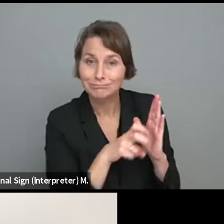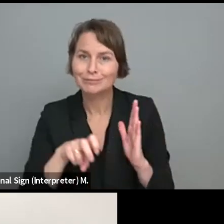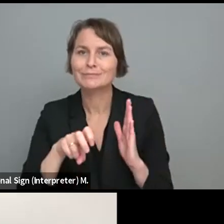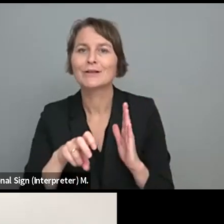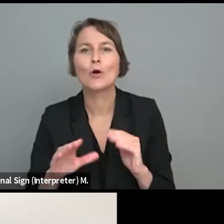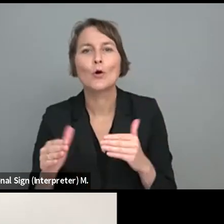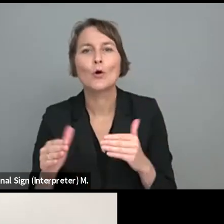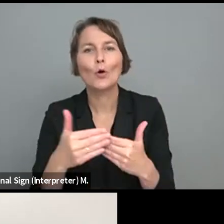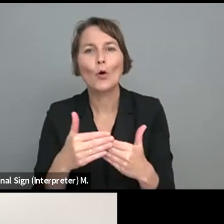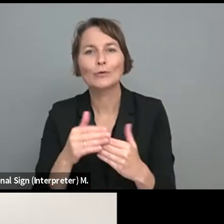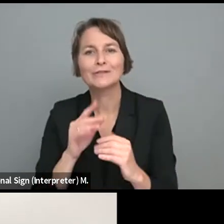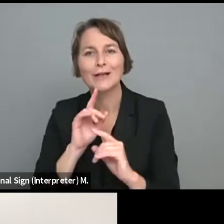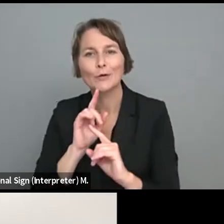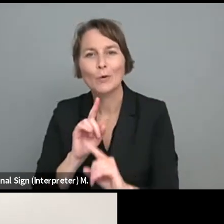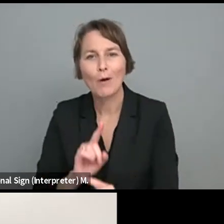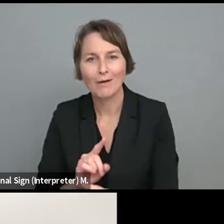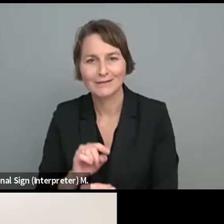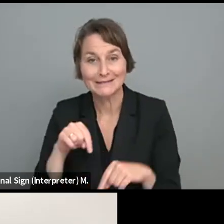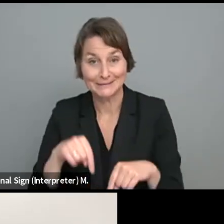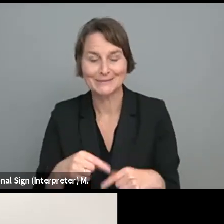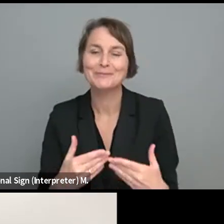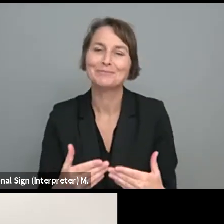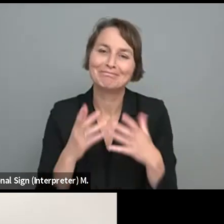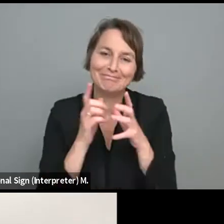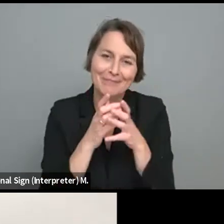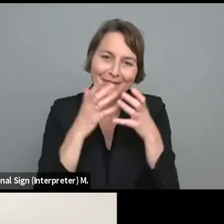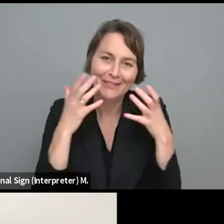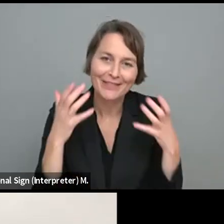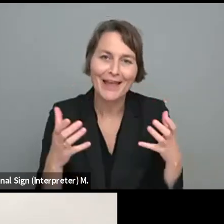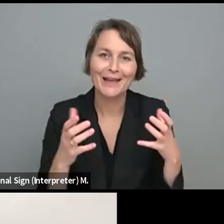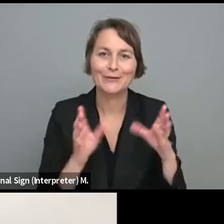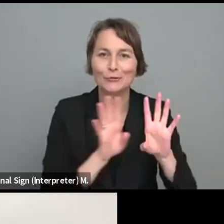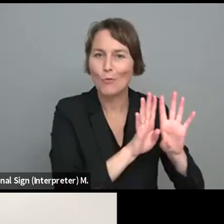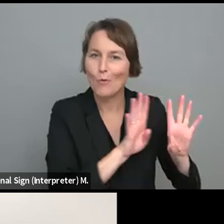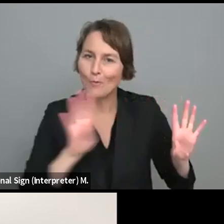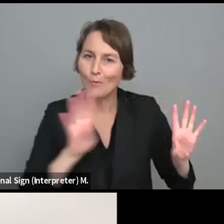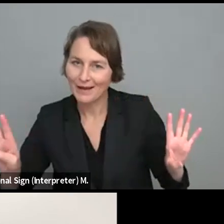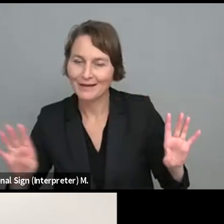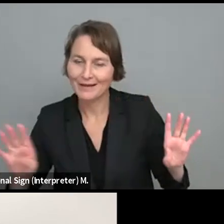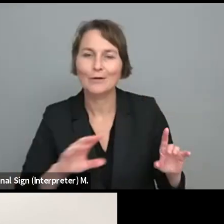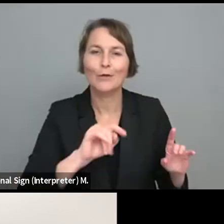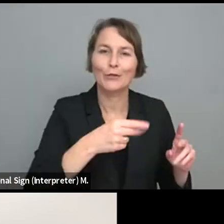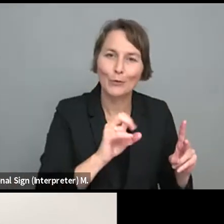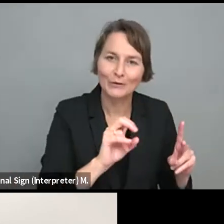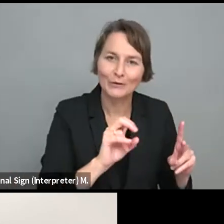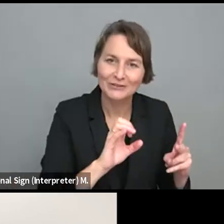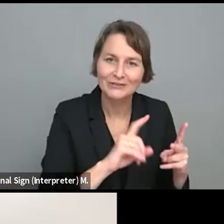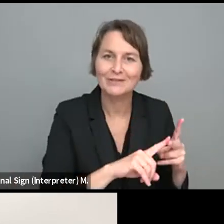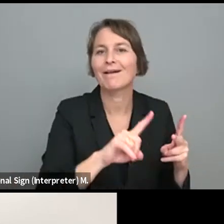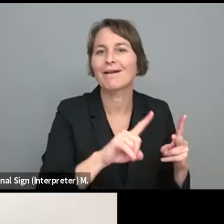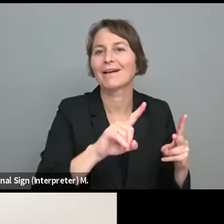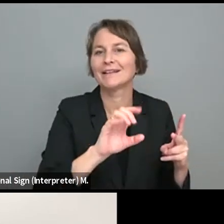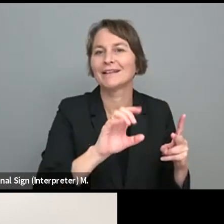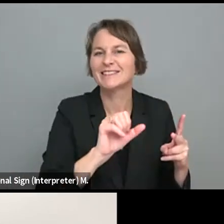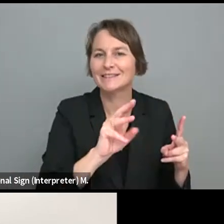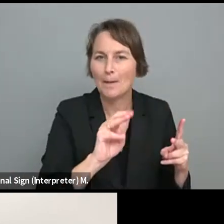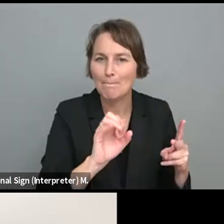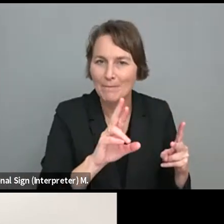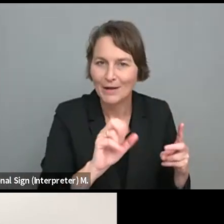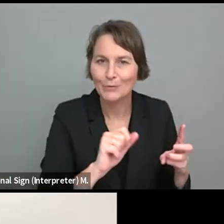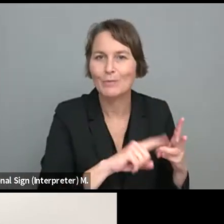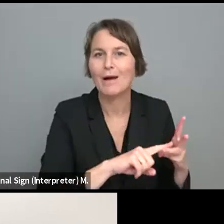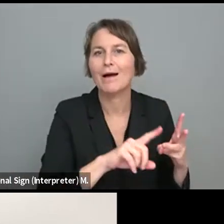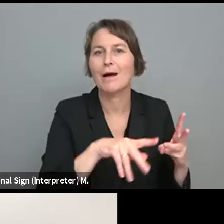day. I want to give a very big thank you to Thorstein, to Megan, to Samira, to Kristin, to Nadia, for